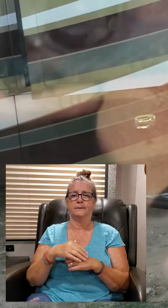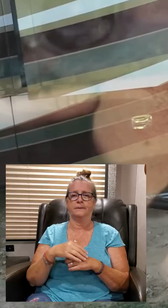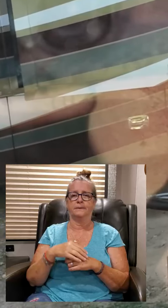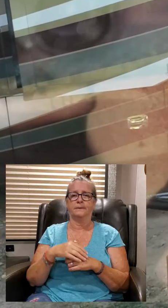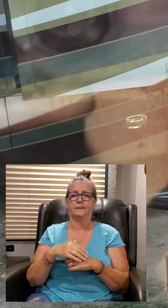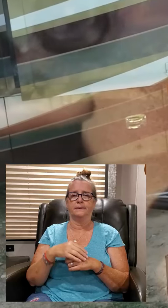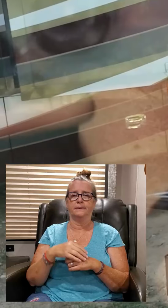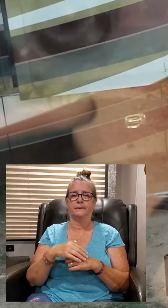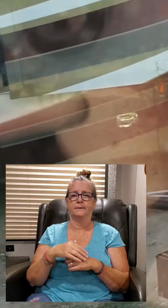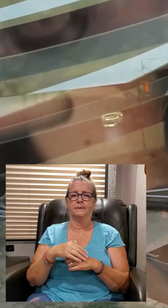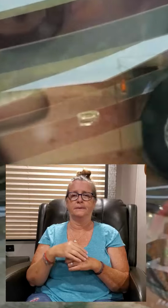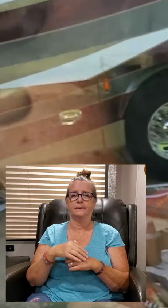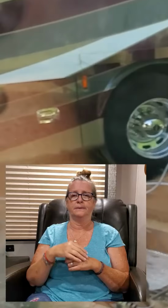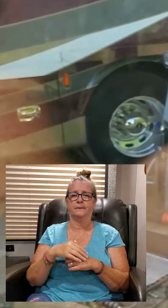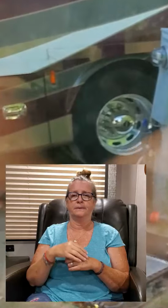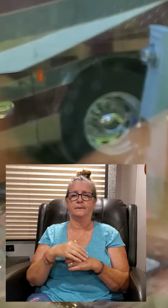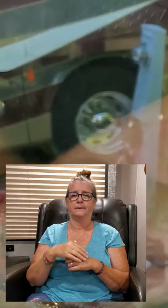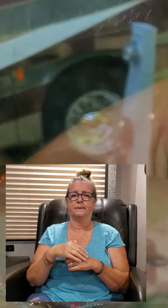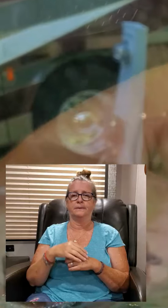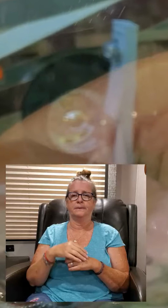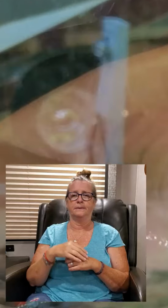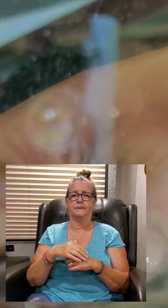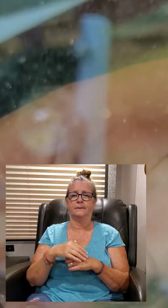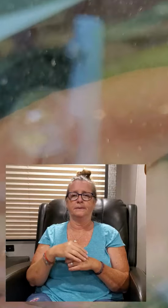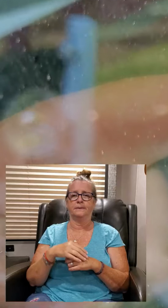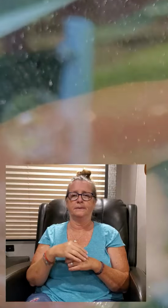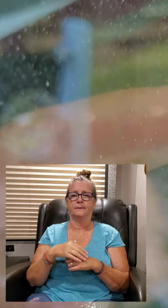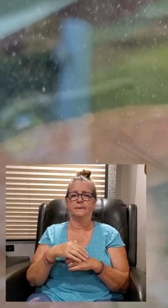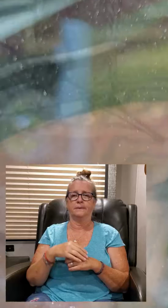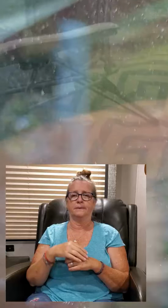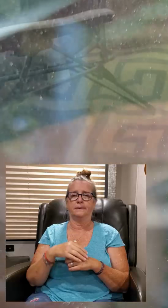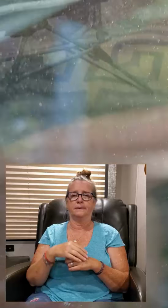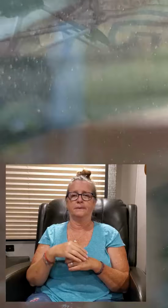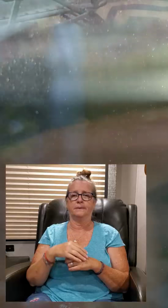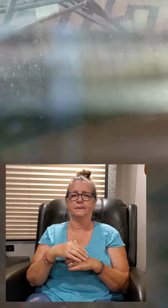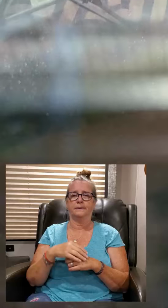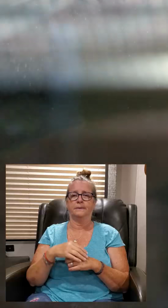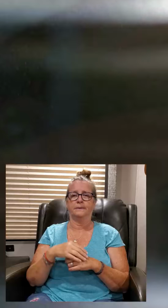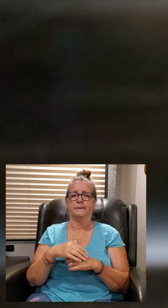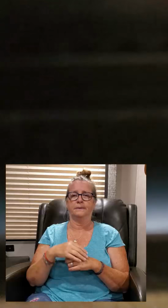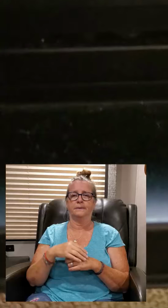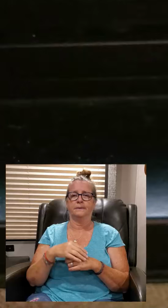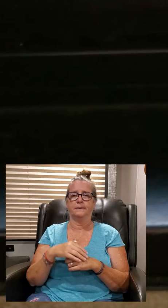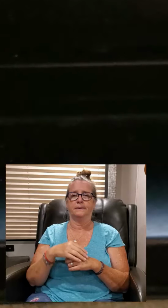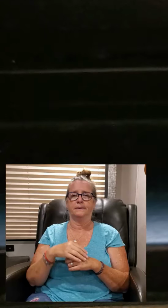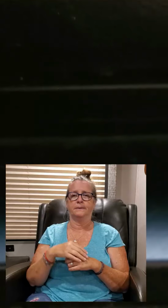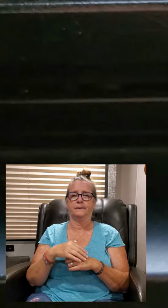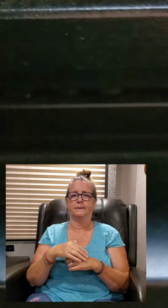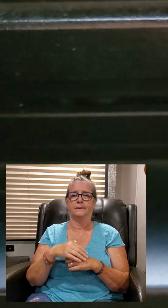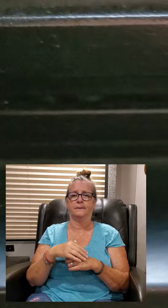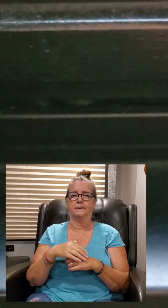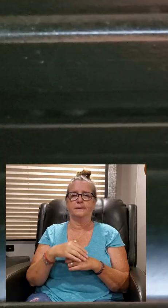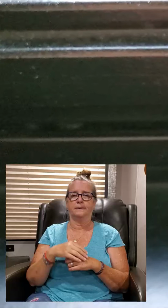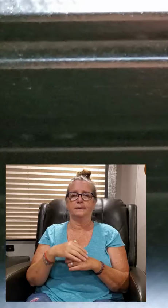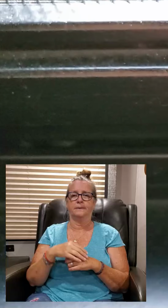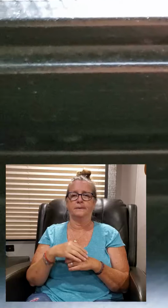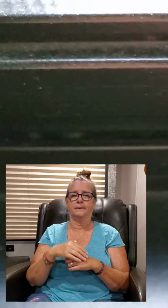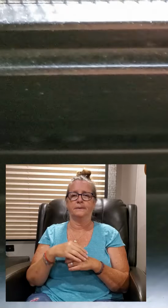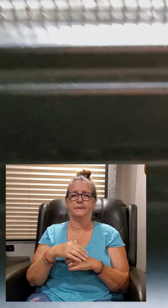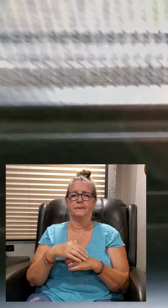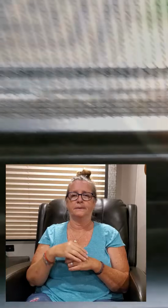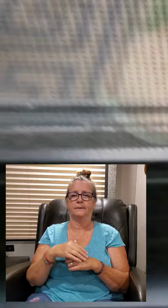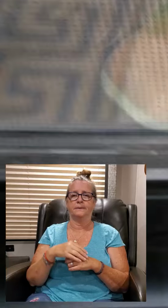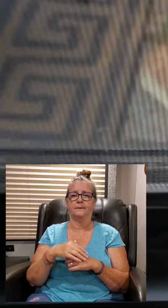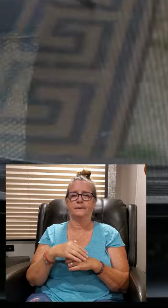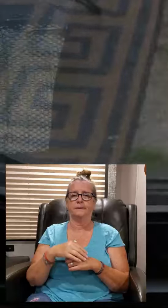where she's measuring to. You want to measure it so it's as big as the opening, because the window has that little